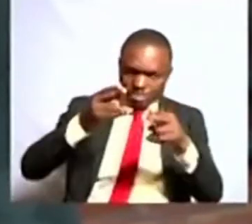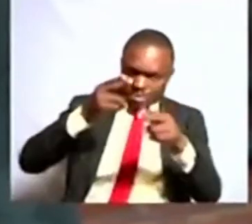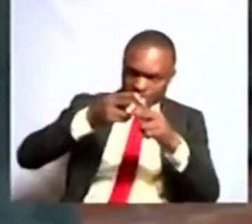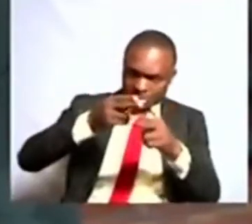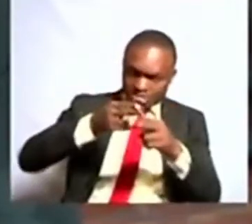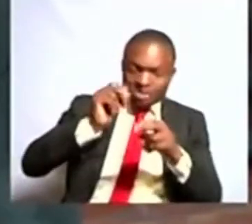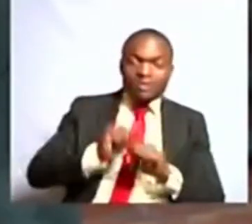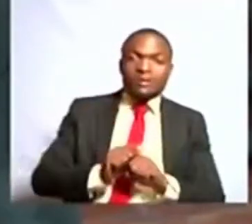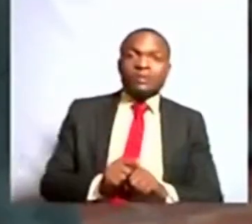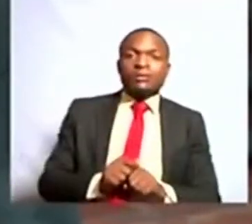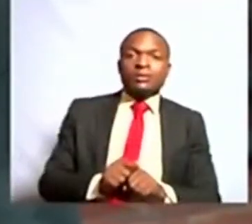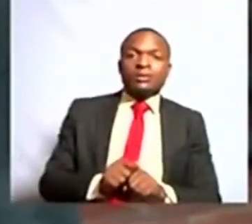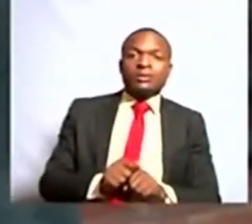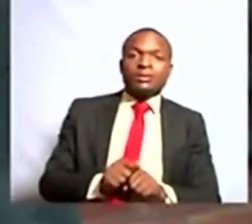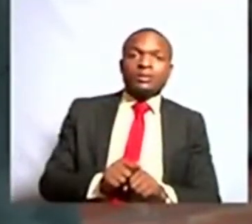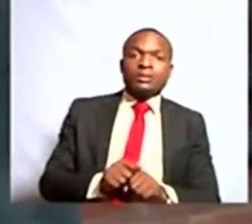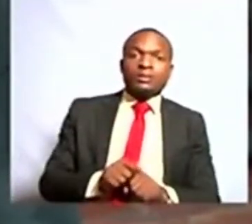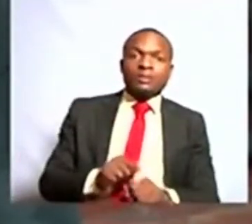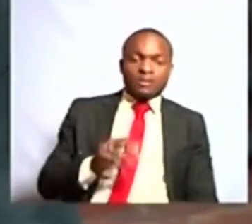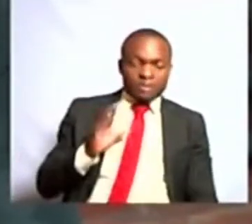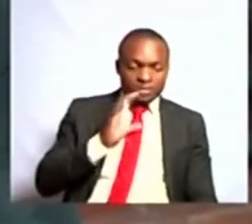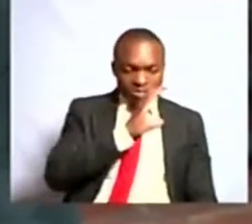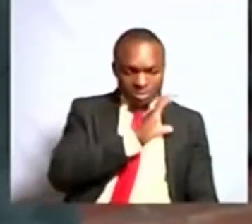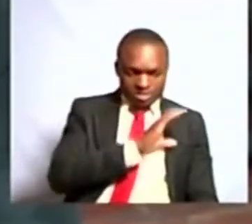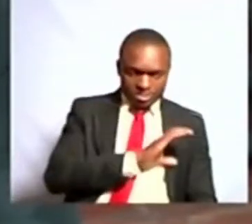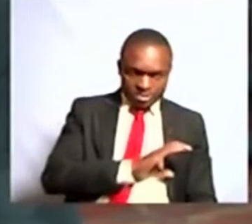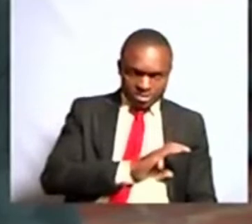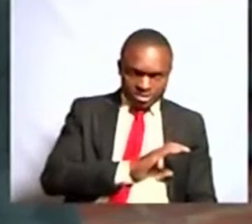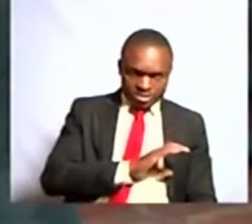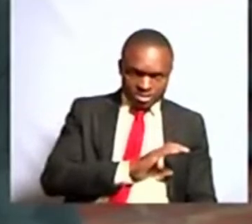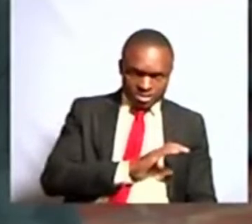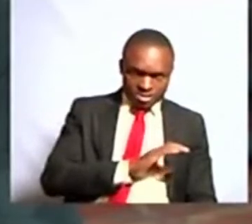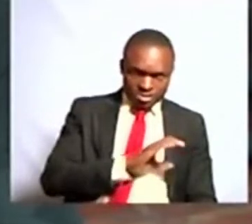of Jonko General Contractors.